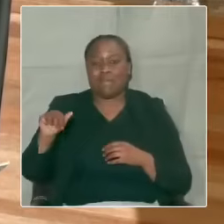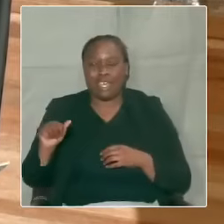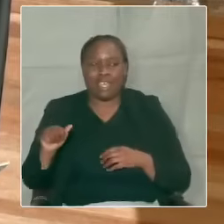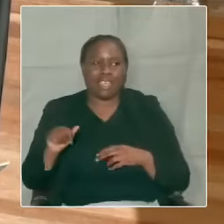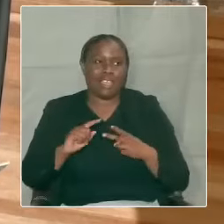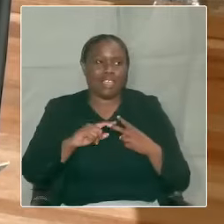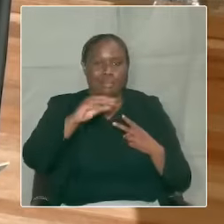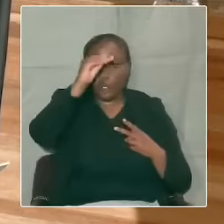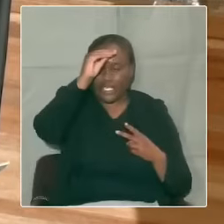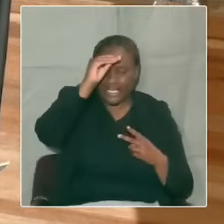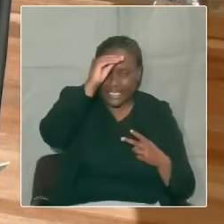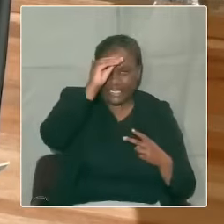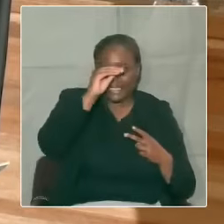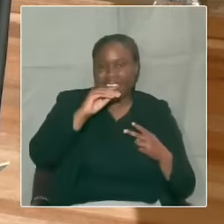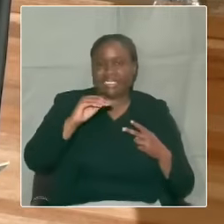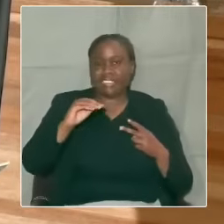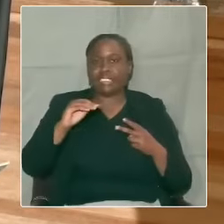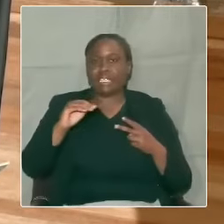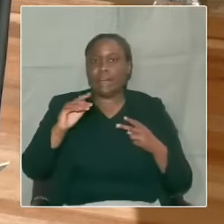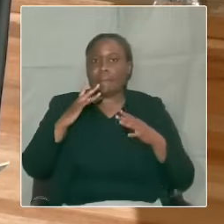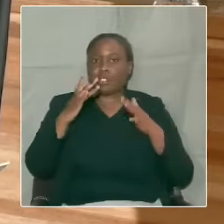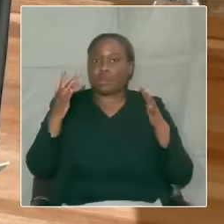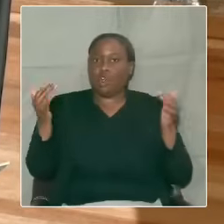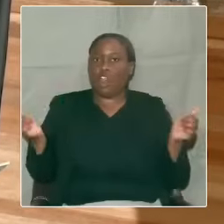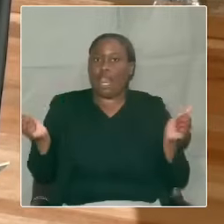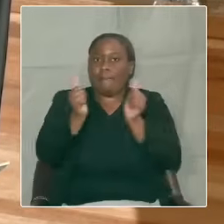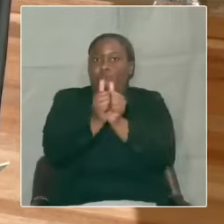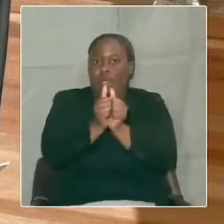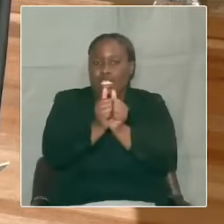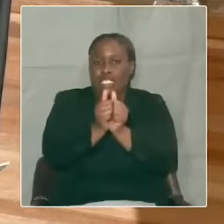and the National Prosecuting Authority to